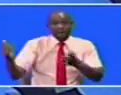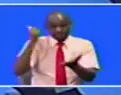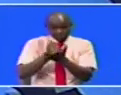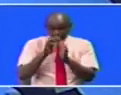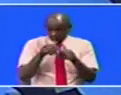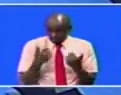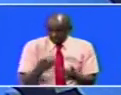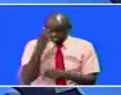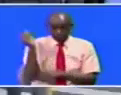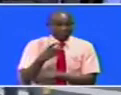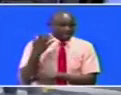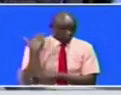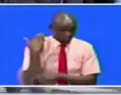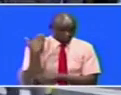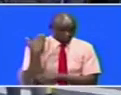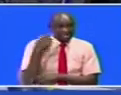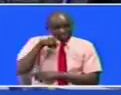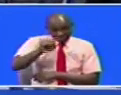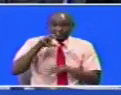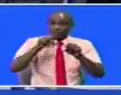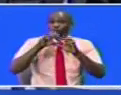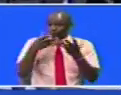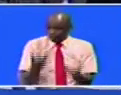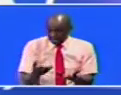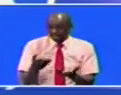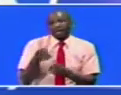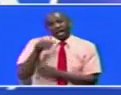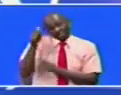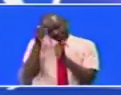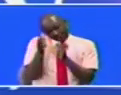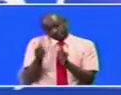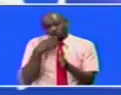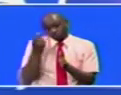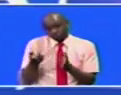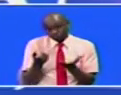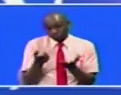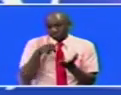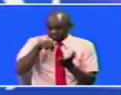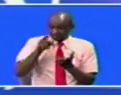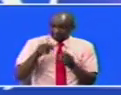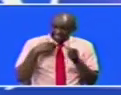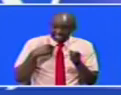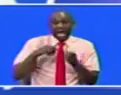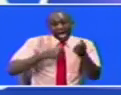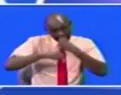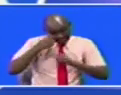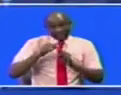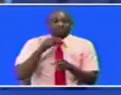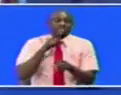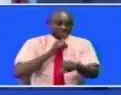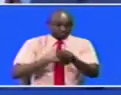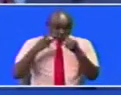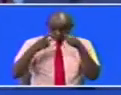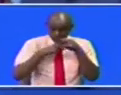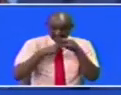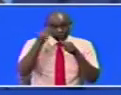nearly 4 months ago. Andersen takes over from Nicholas Bodo, who has been heading the authority in an acting capacity since